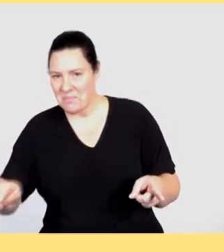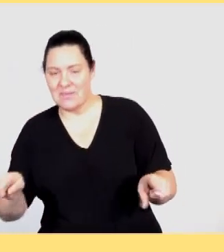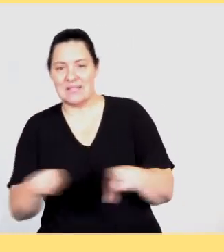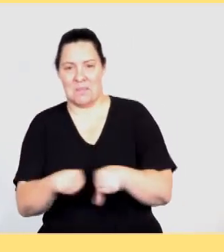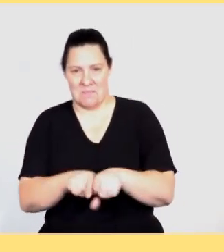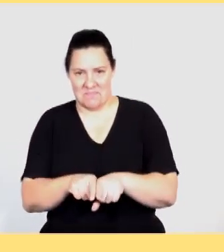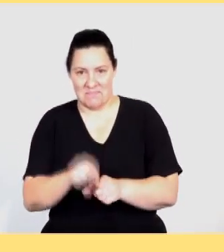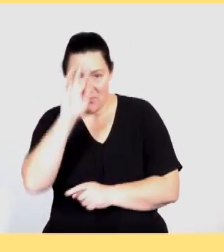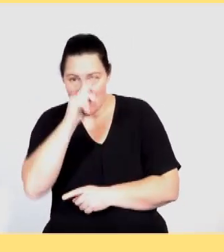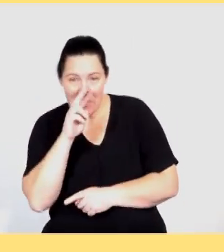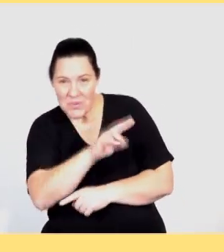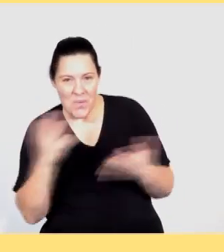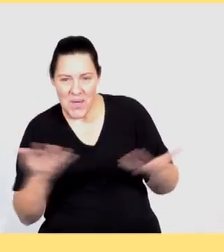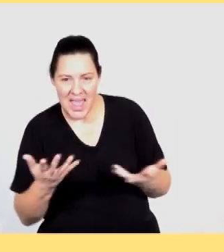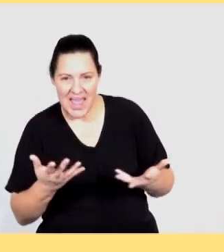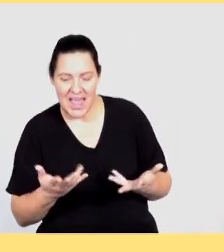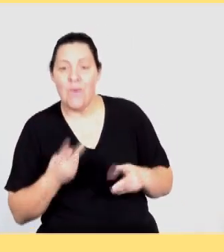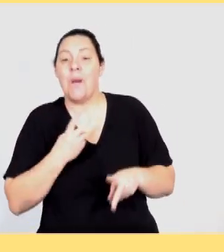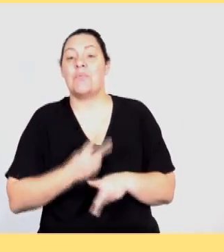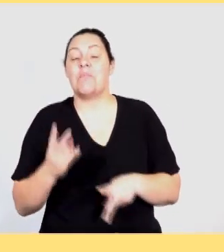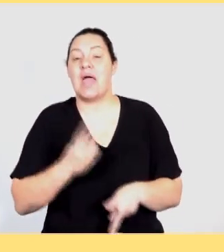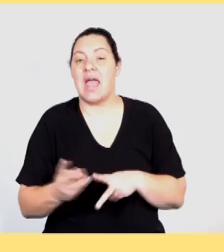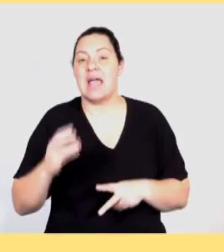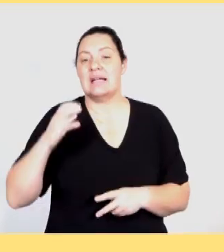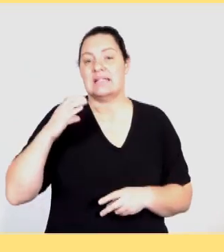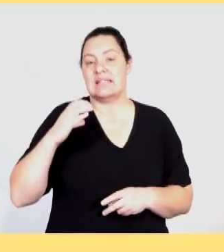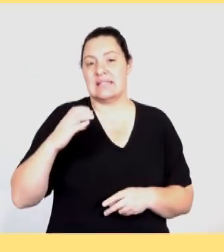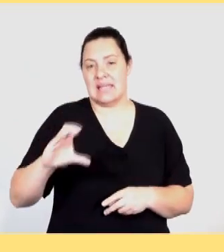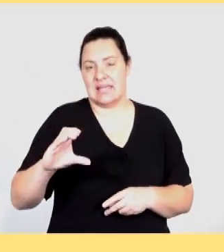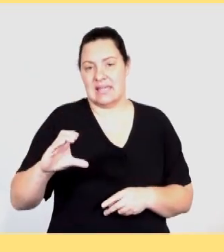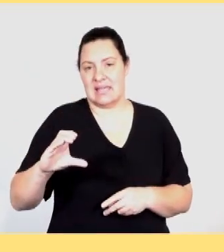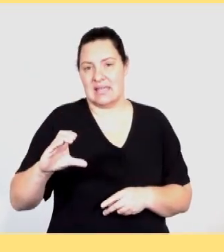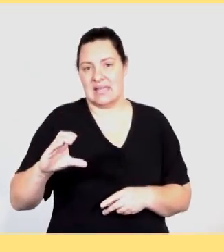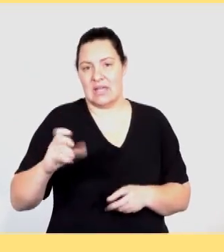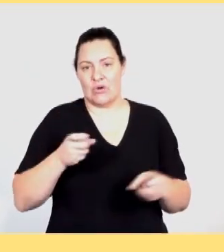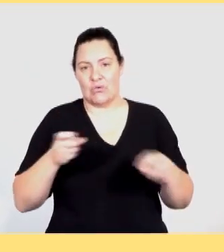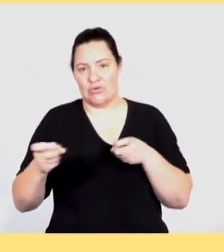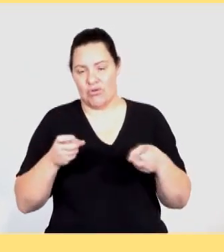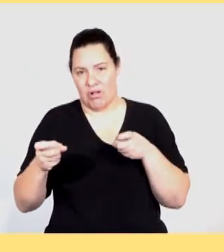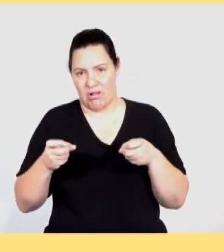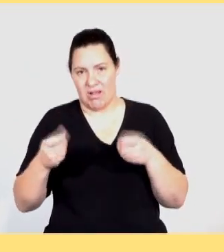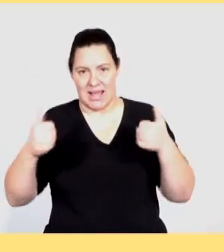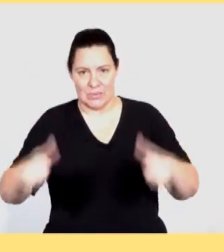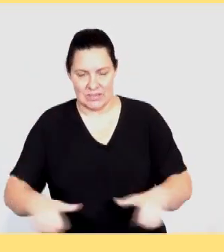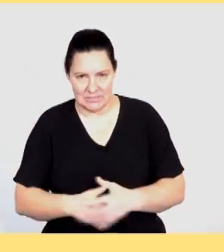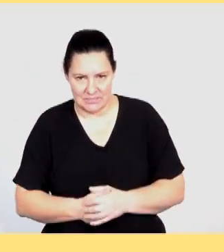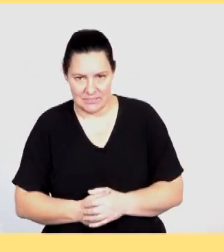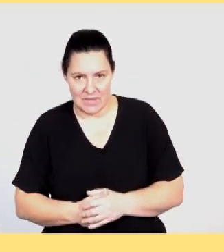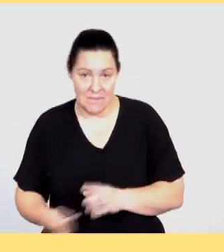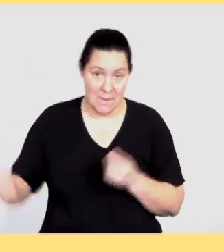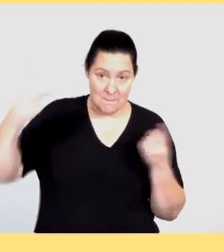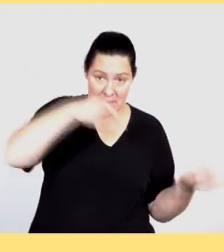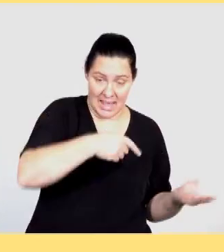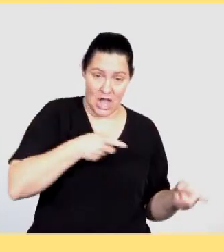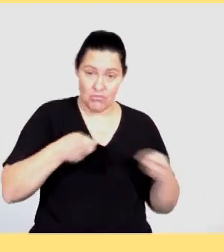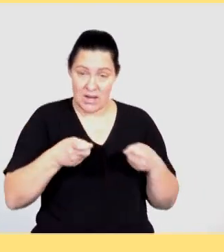111,740? Does it ring a bell? Do you remember when we saw this? When we prepared the creditors control account.